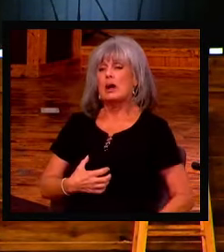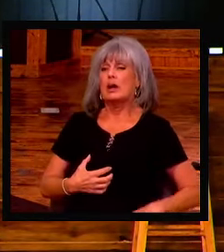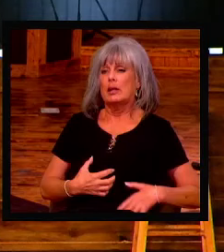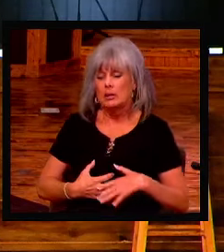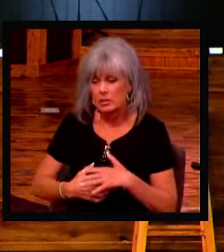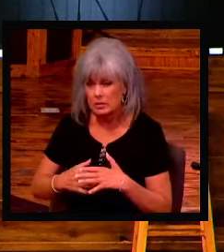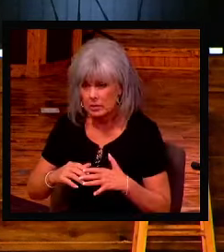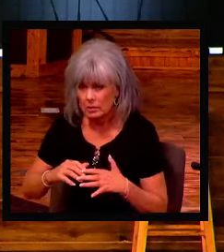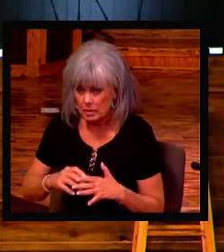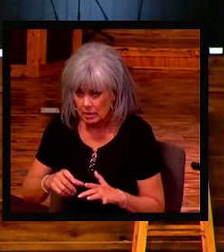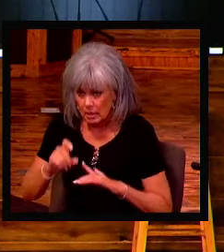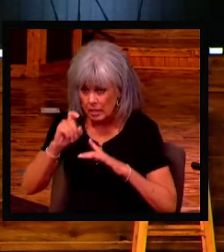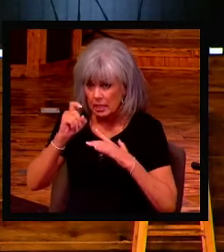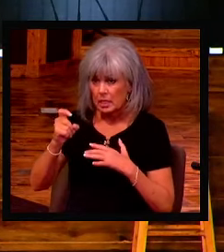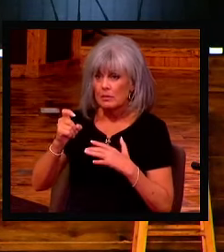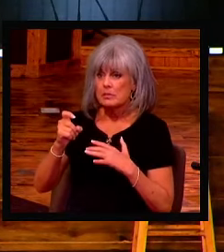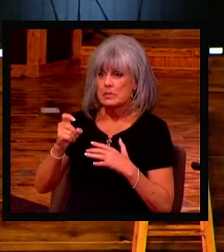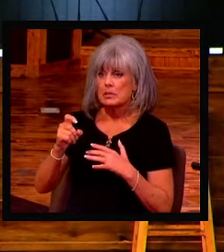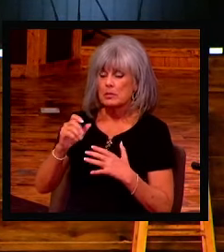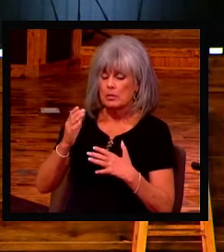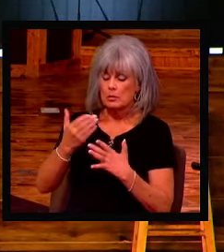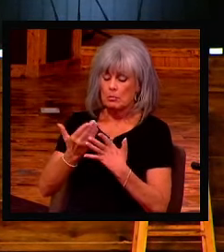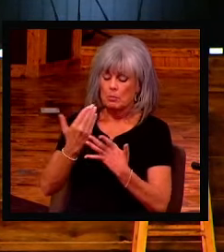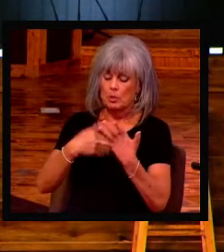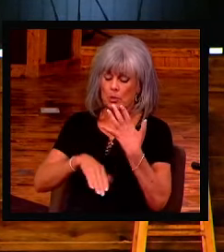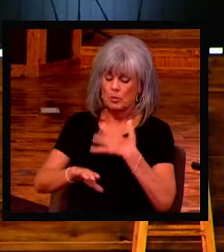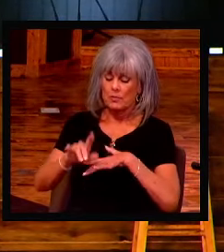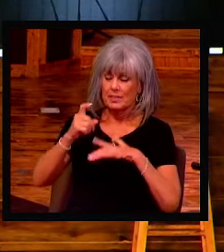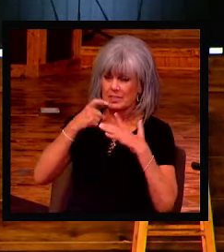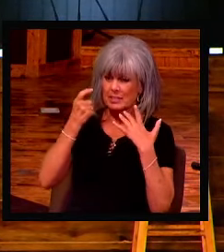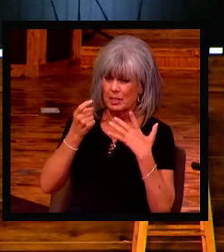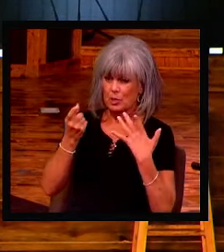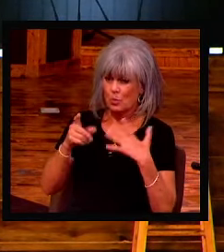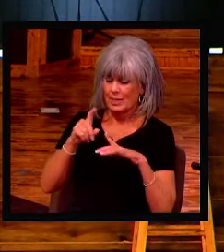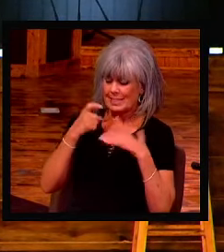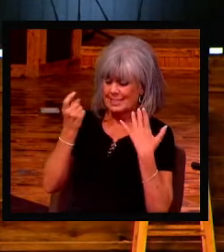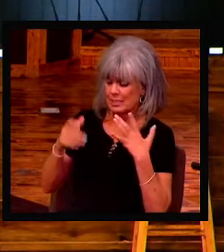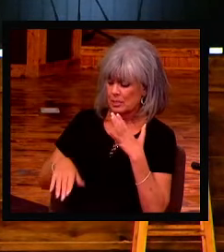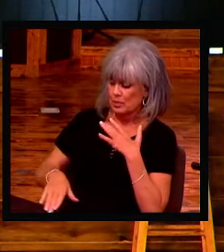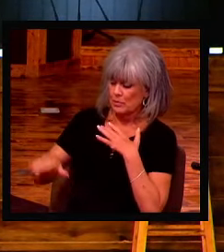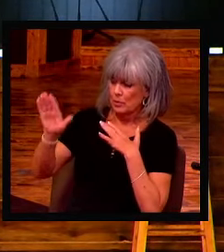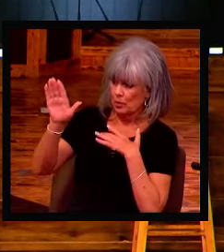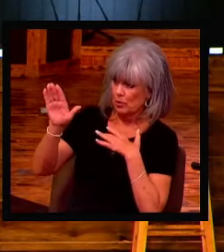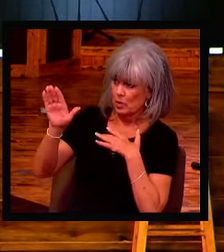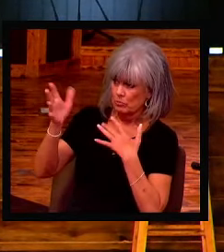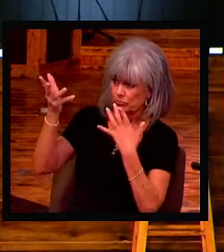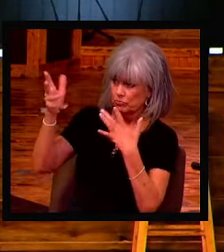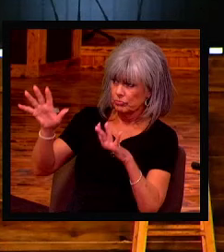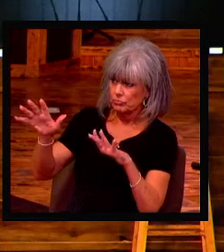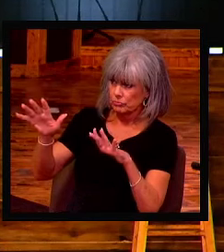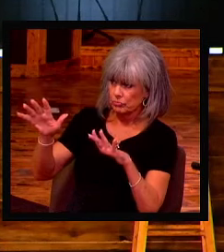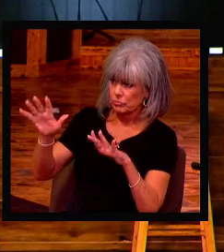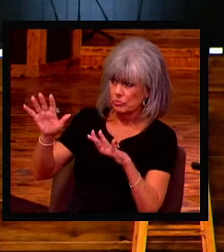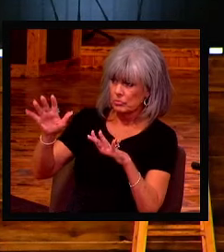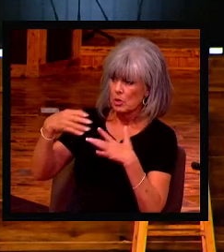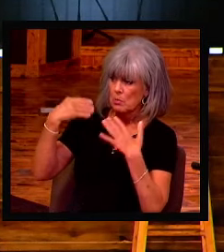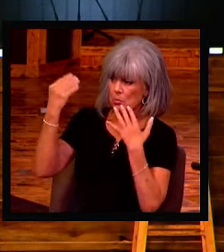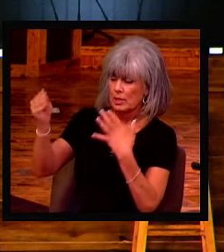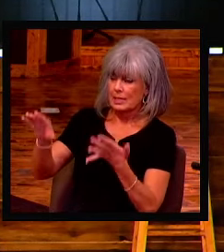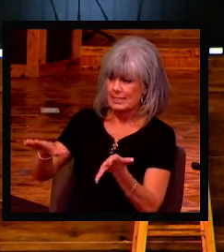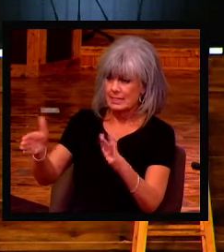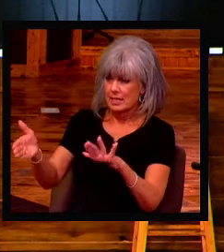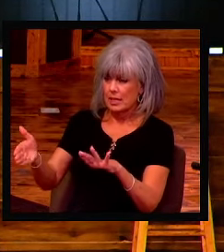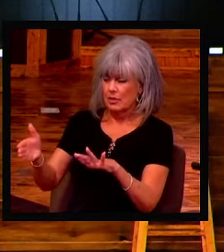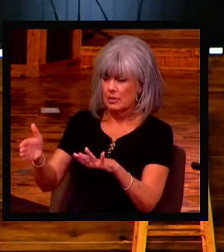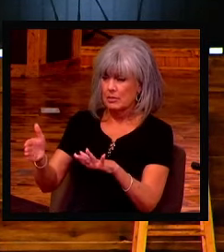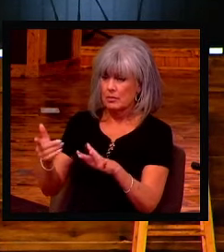gives birth to sin, and sin, when it is full grown, brings forth death. We kind of talked about this somewhat